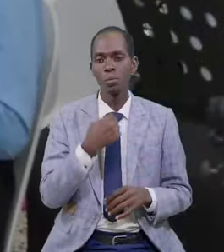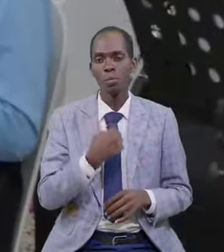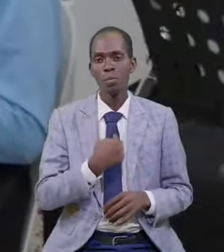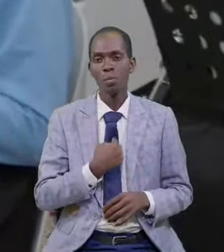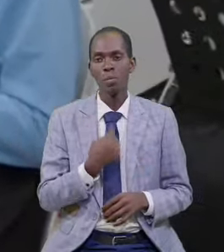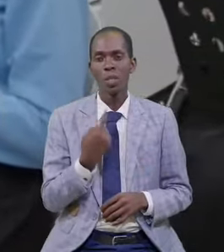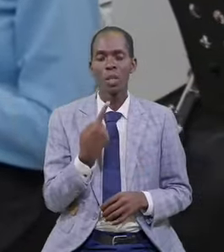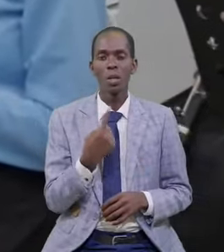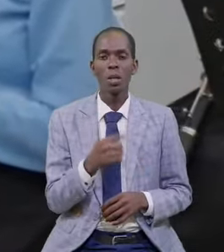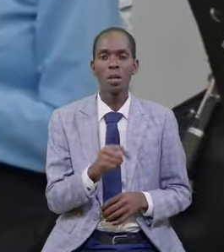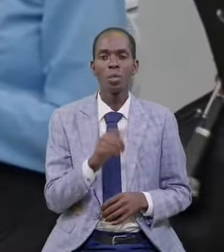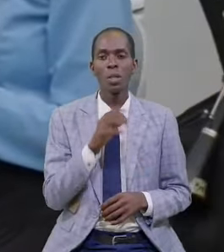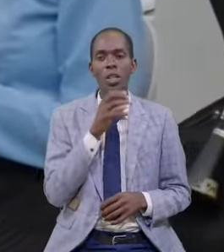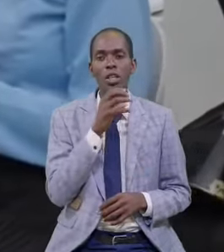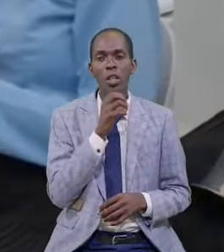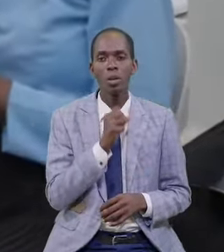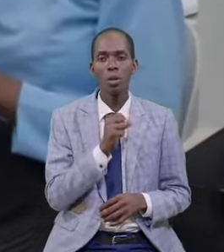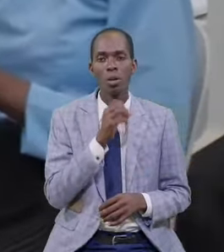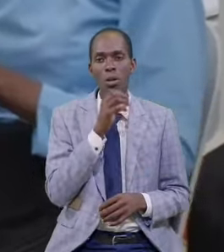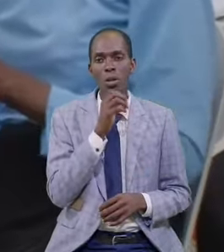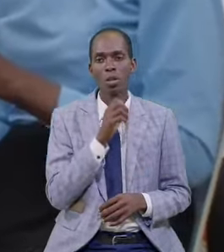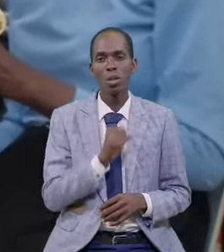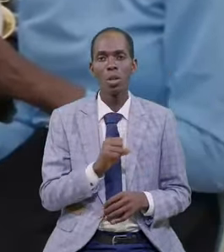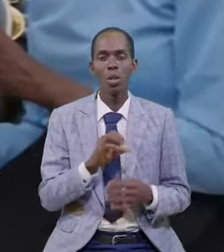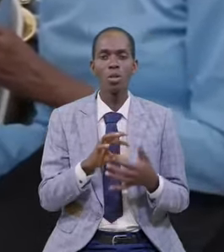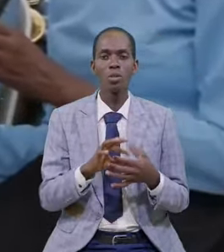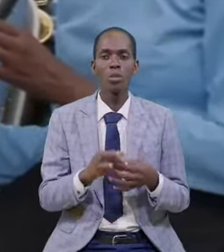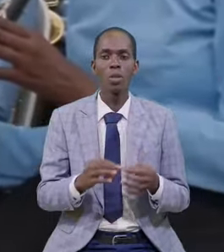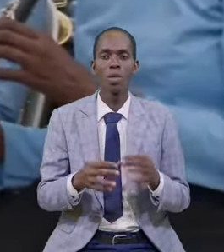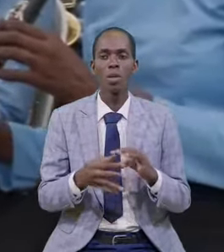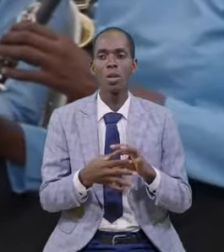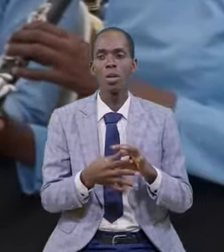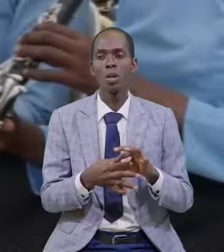story be the old old